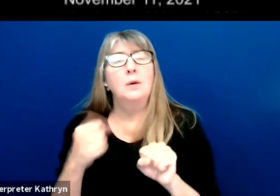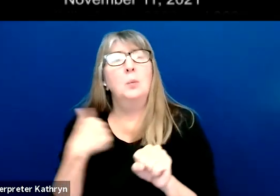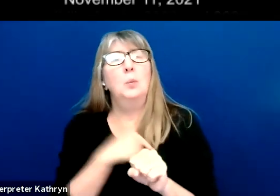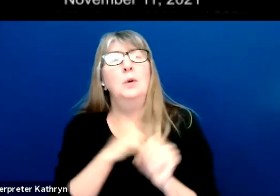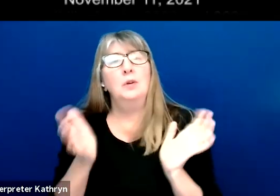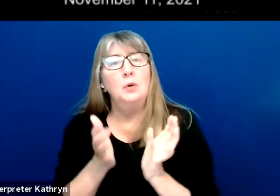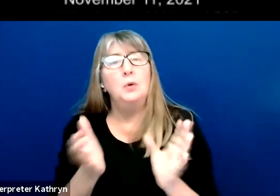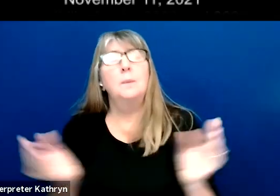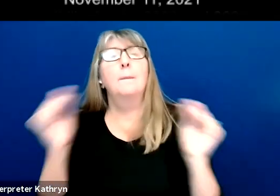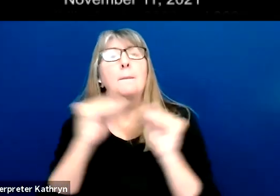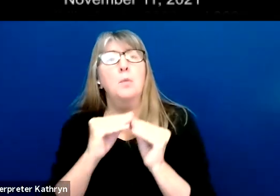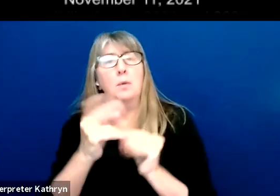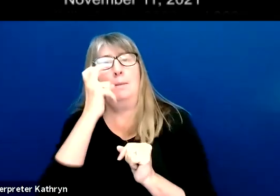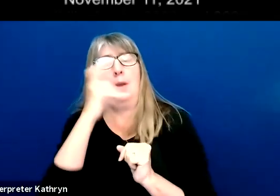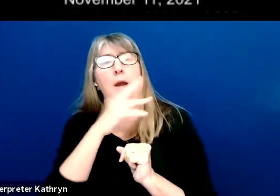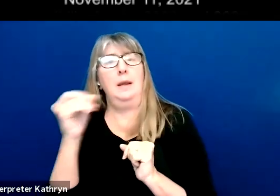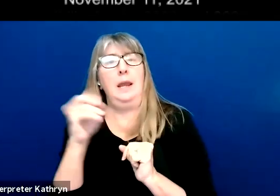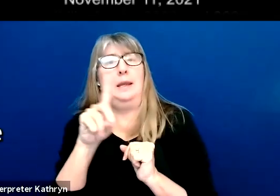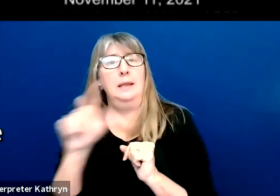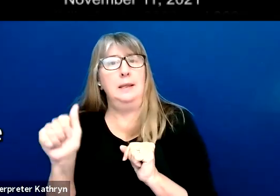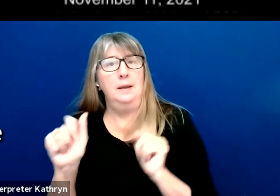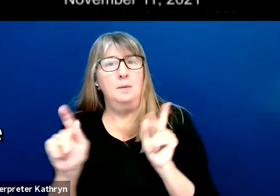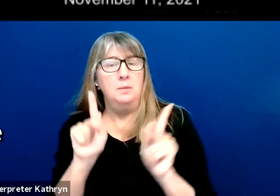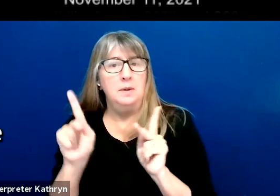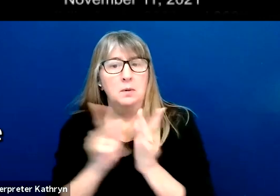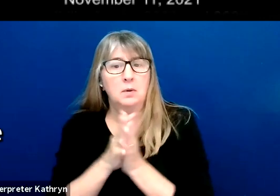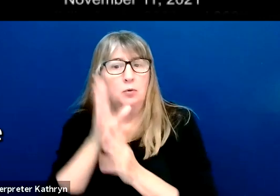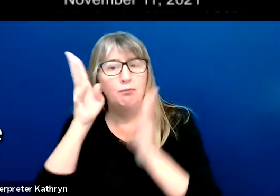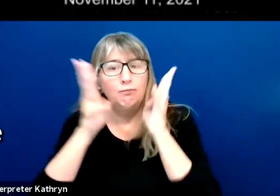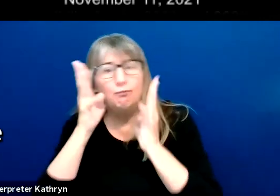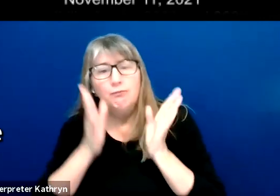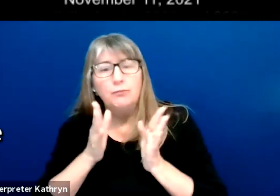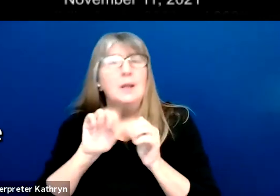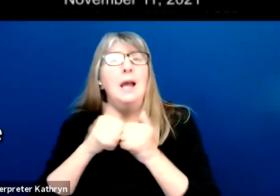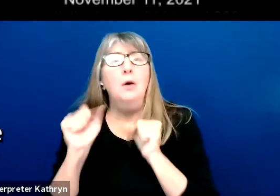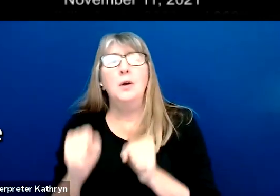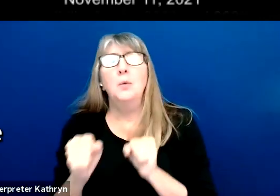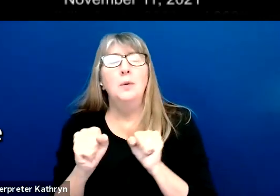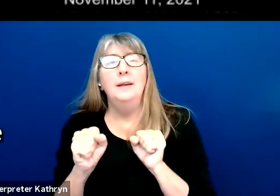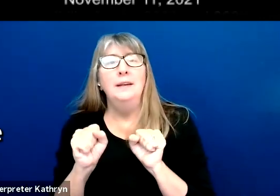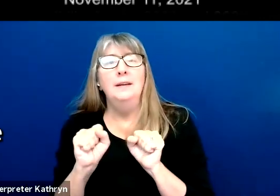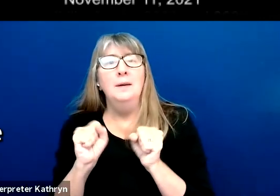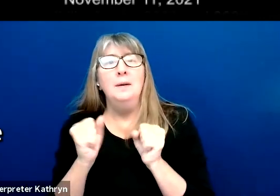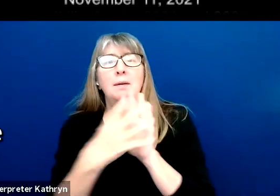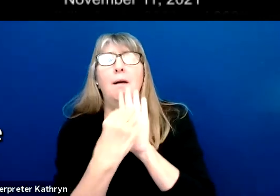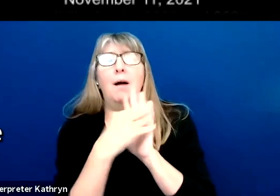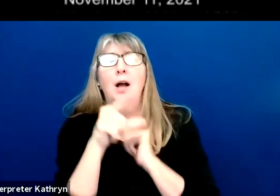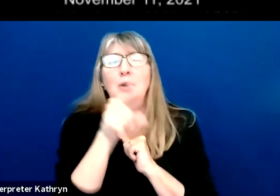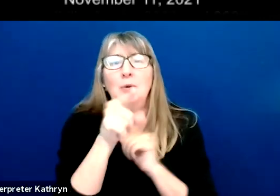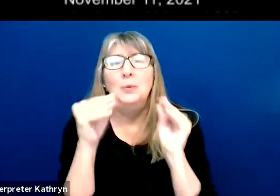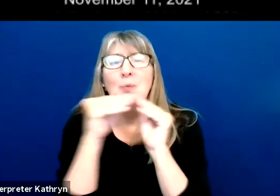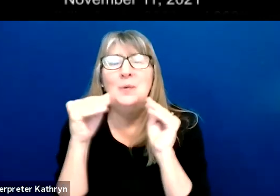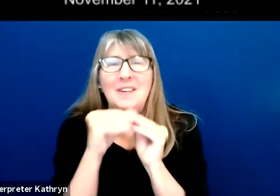encourage more blind and disabled innovators? How can we clone more Joshuas, more Chieko Asakawas, more Vince